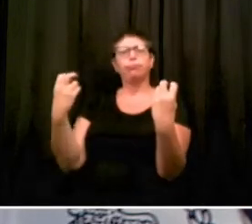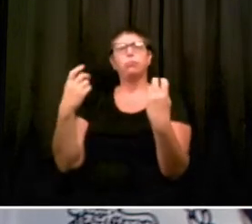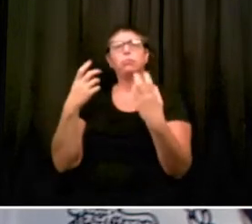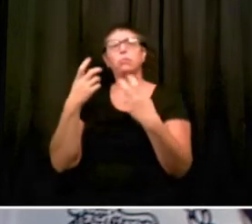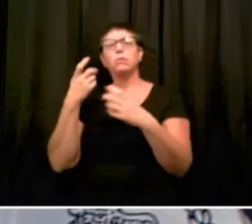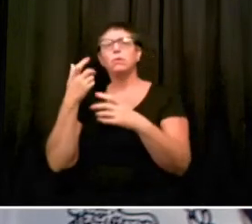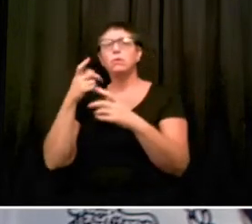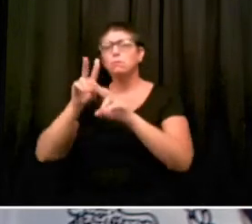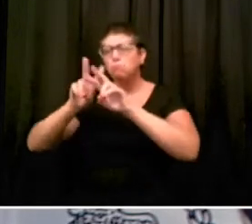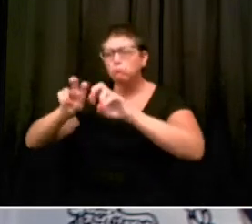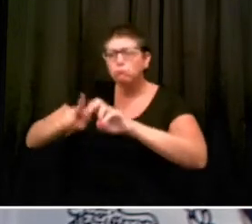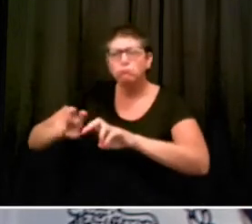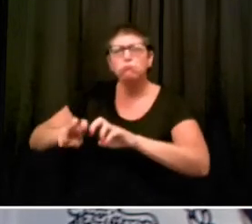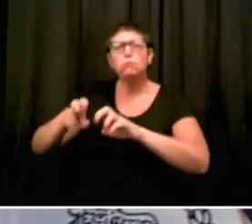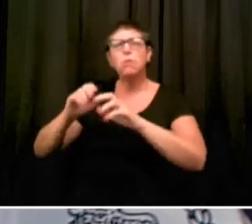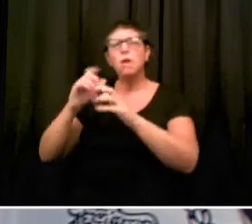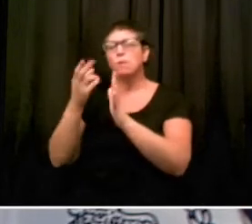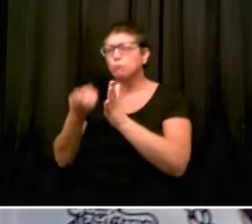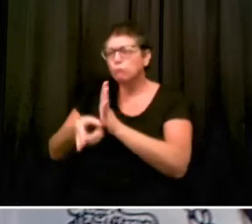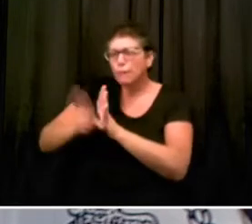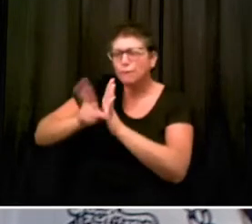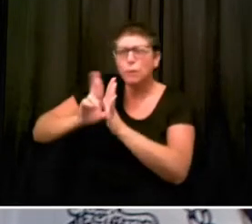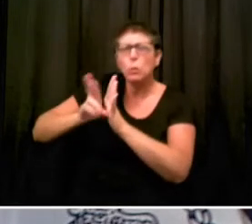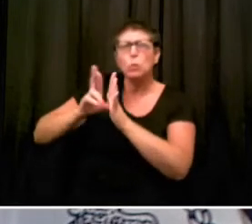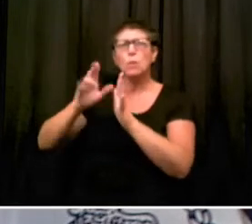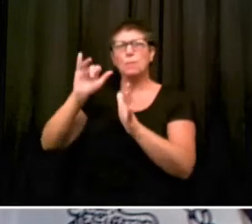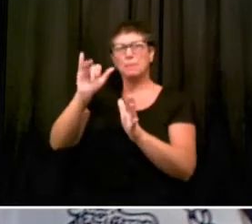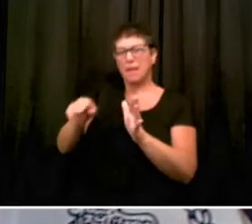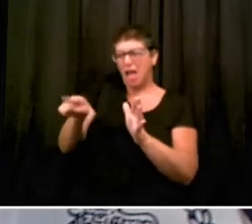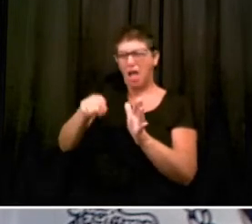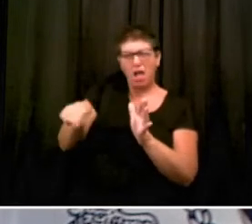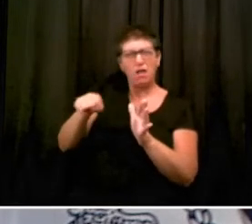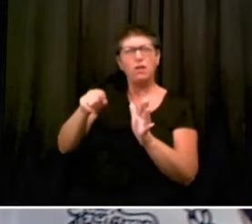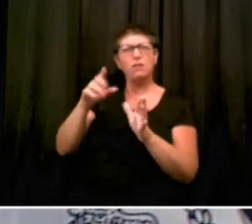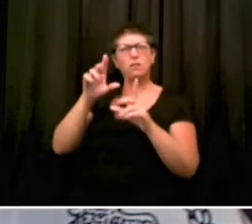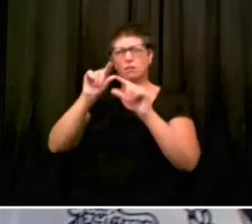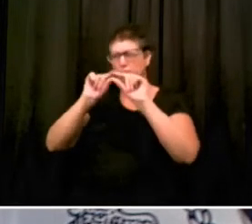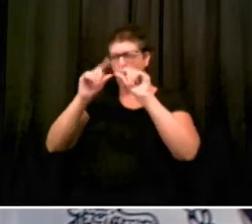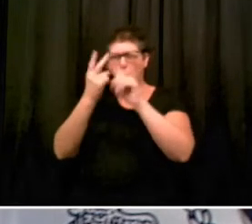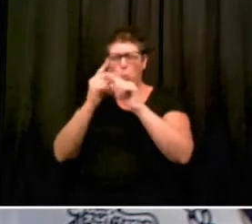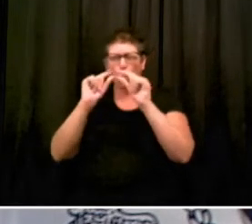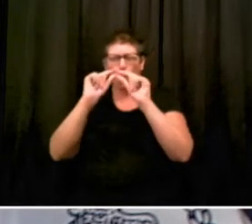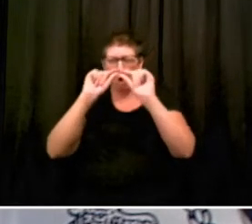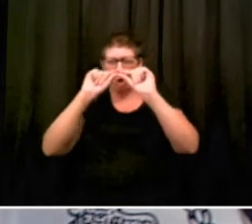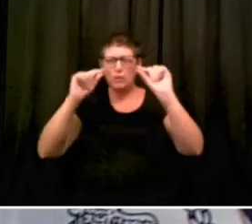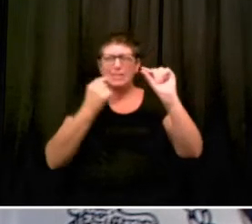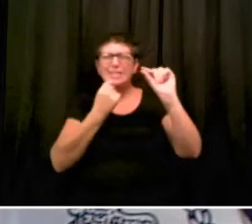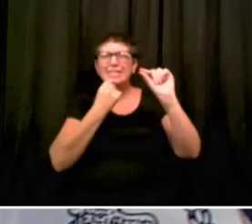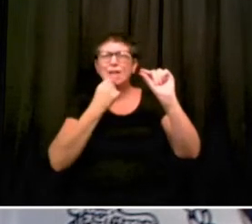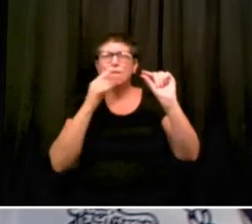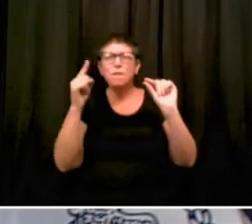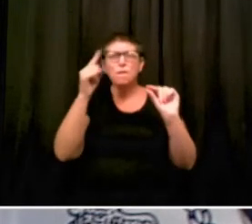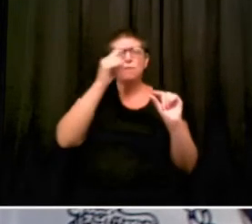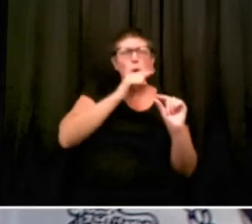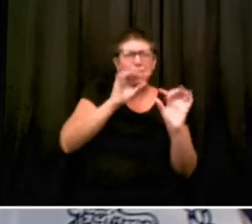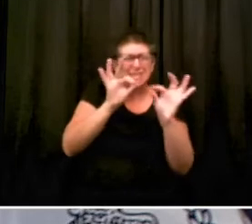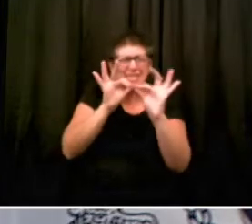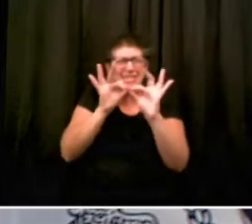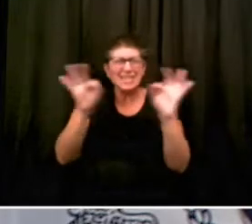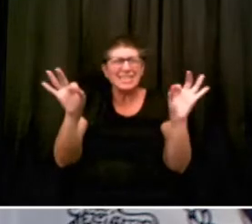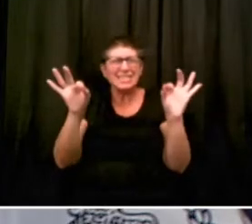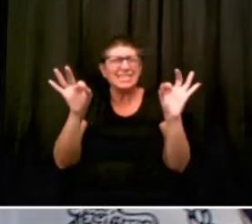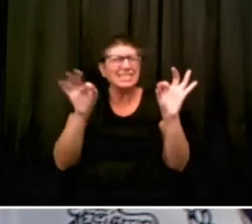about the difficulty. They include provisions. You have to prove intent of a false statement, and you also have to show that something